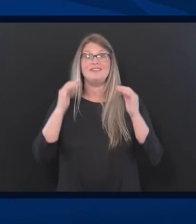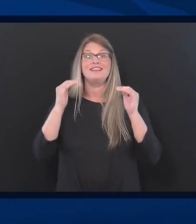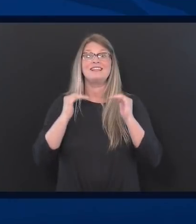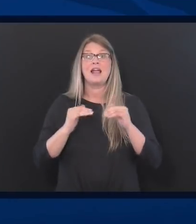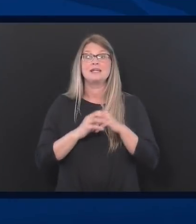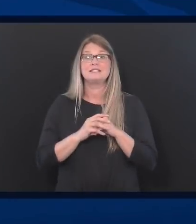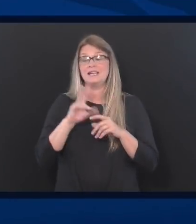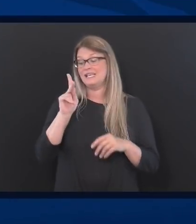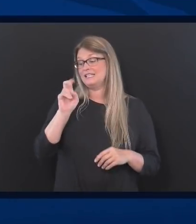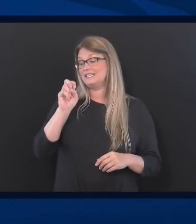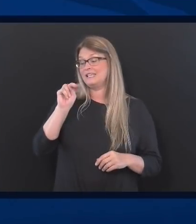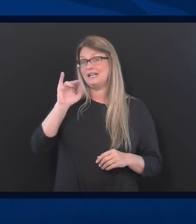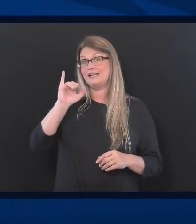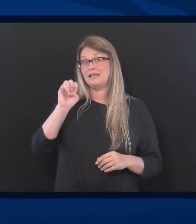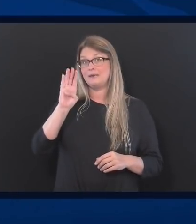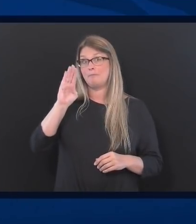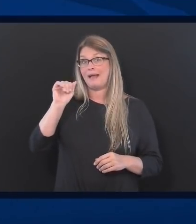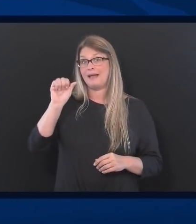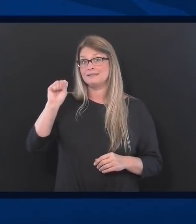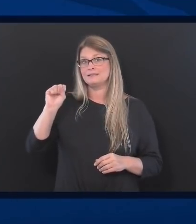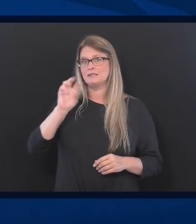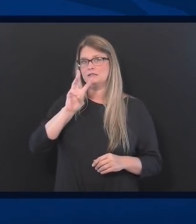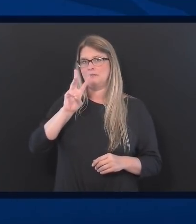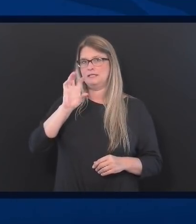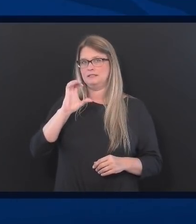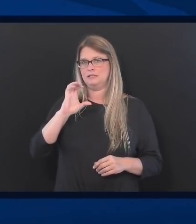let's go to Kenny Bass with WCHS.